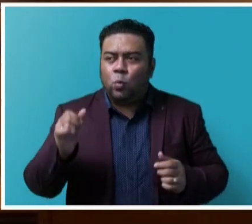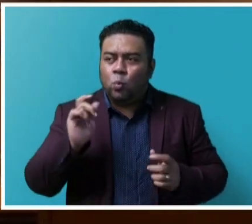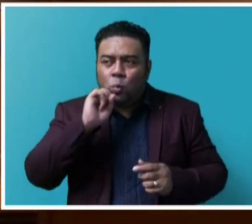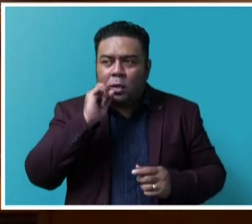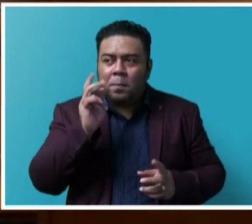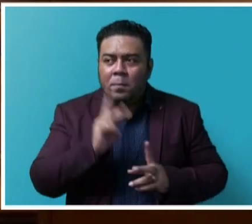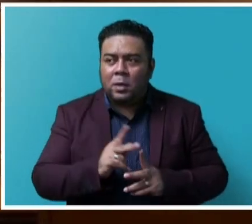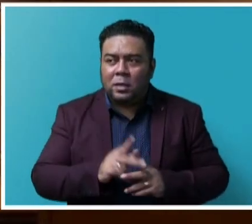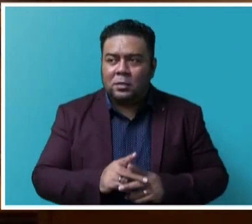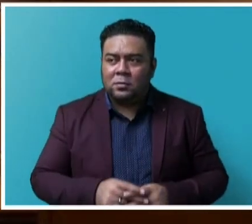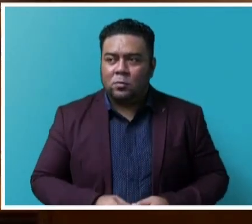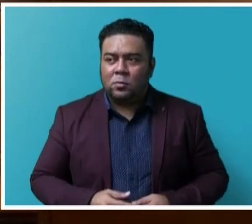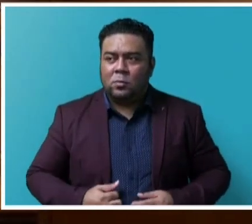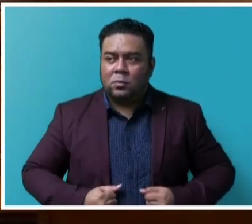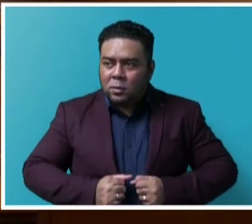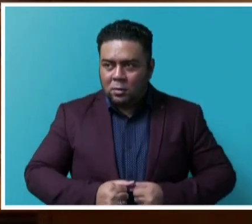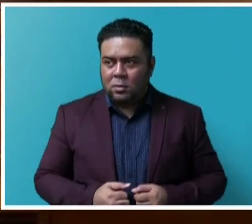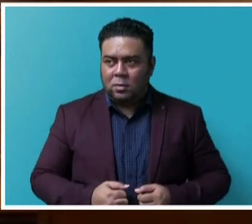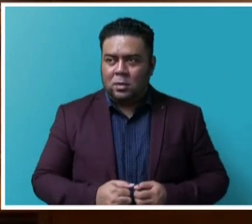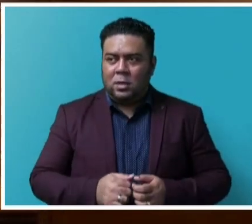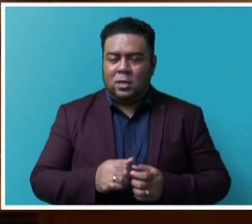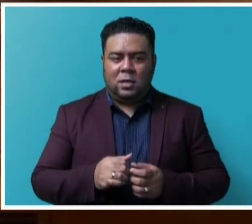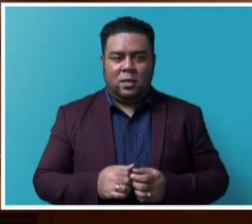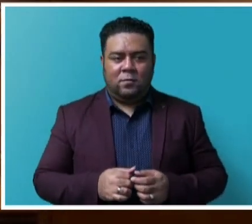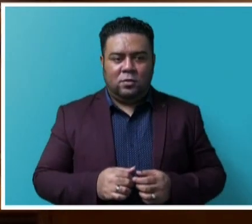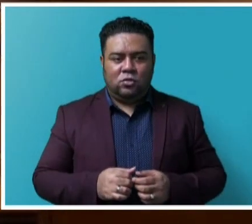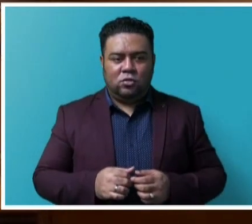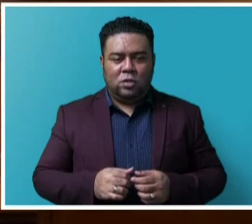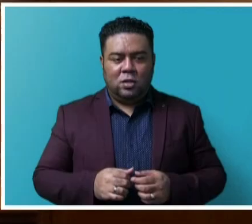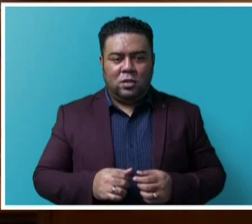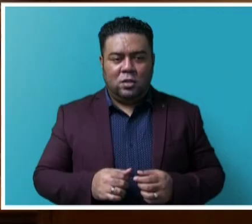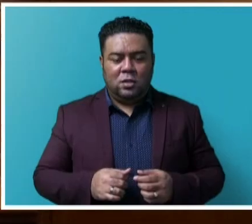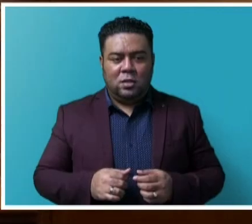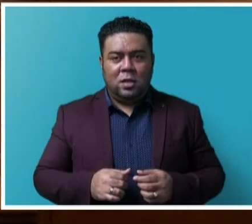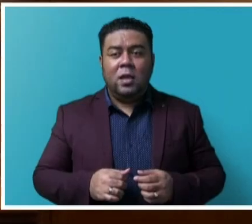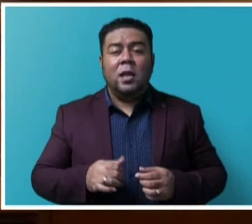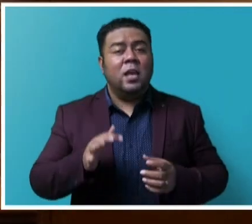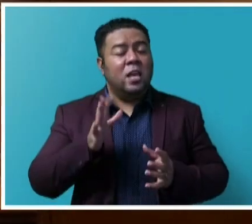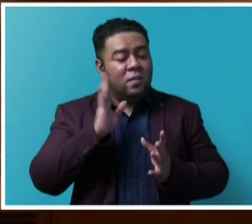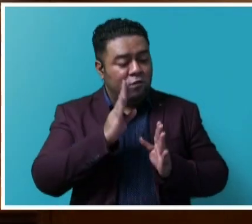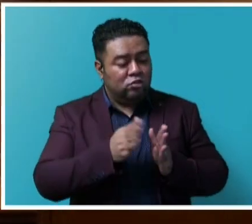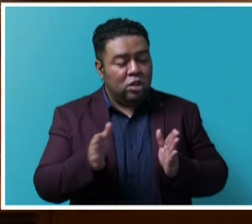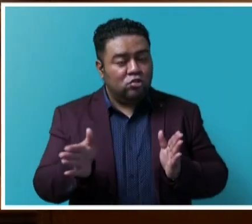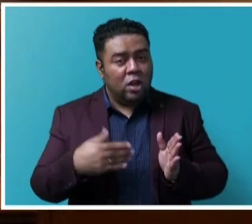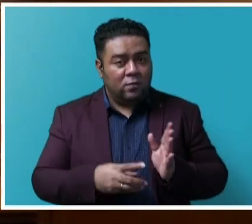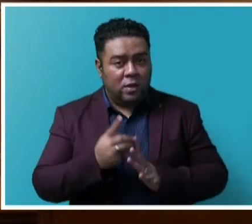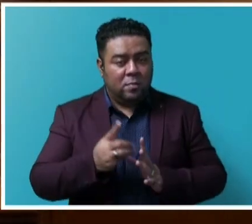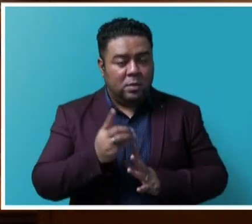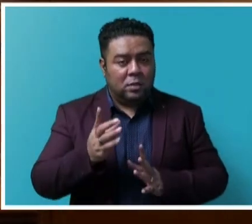infrastructure development, ensuring that roads, water, ports, and energy supply systems support